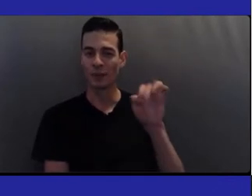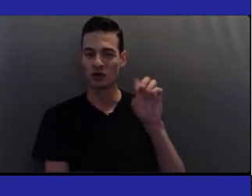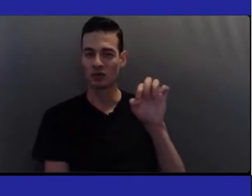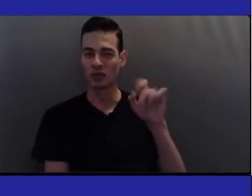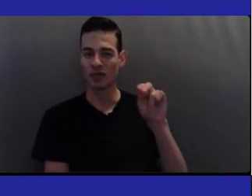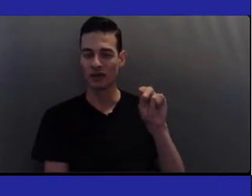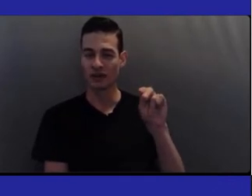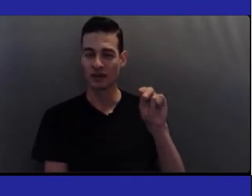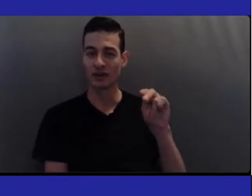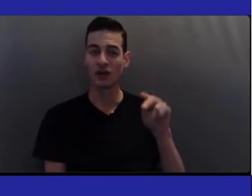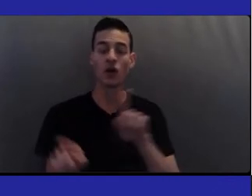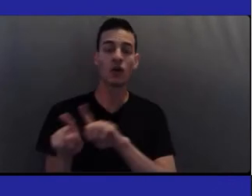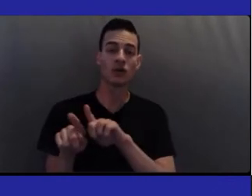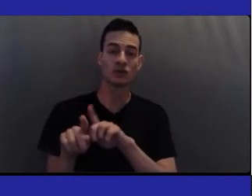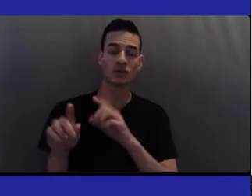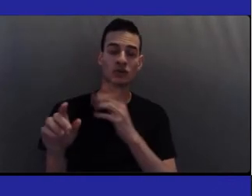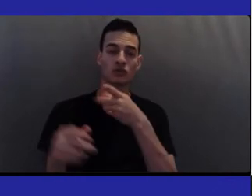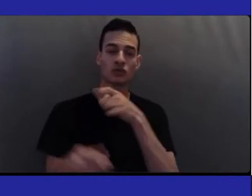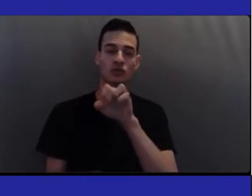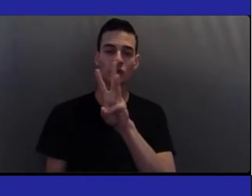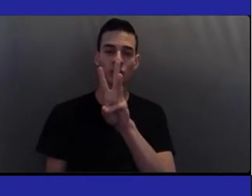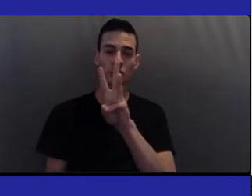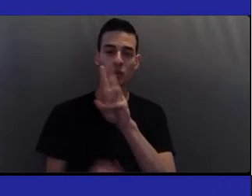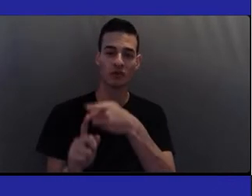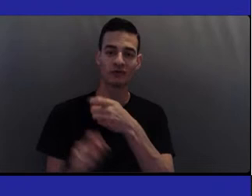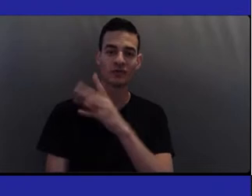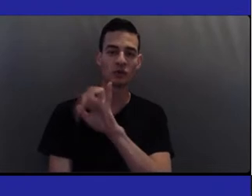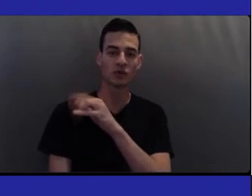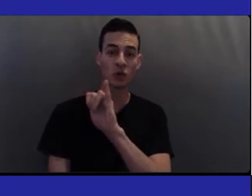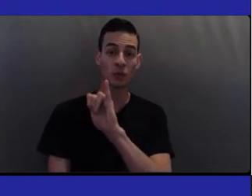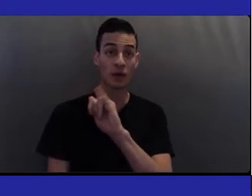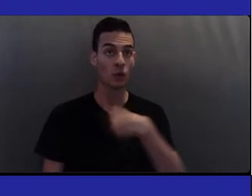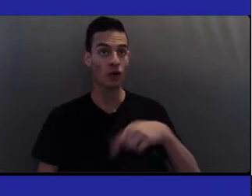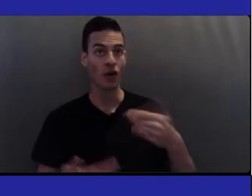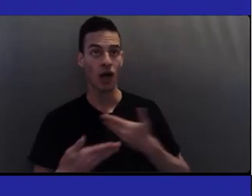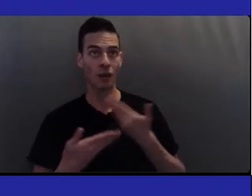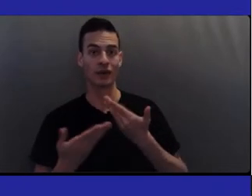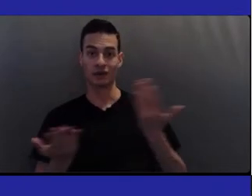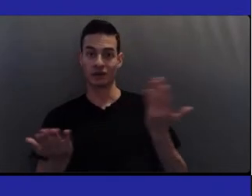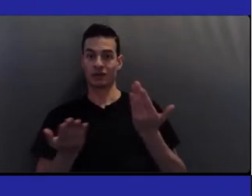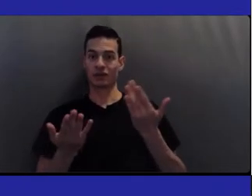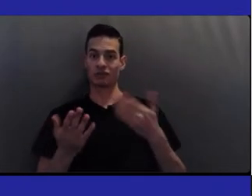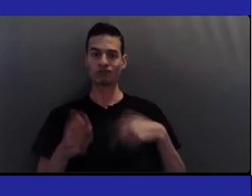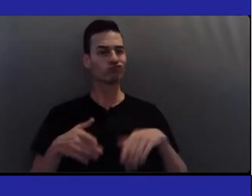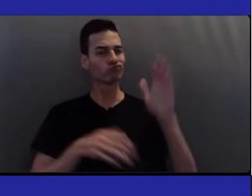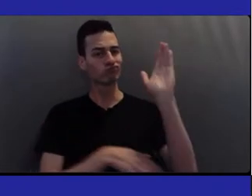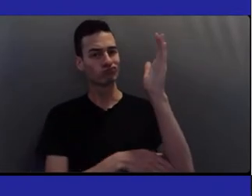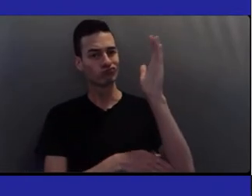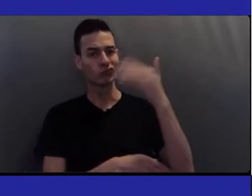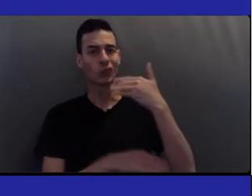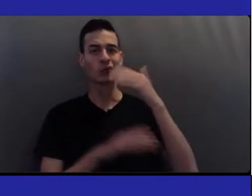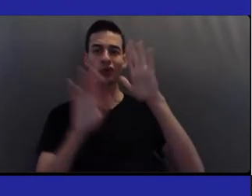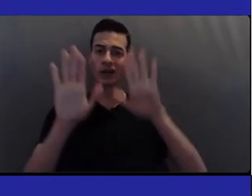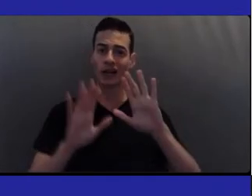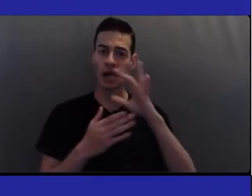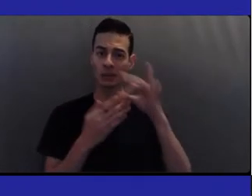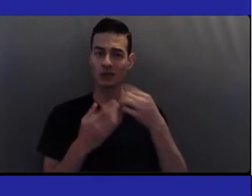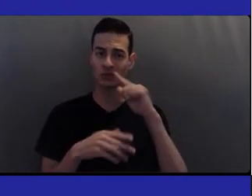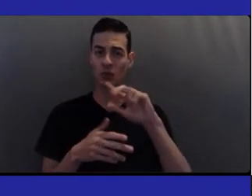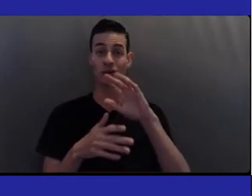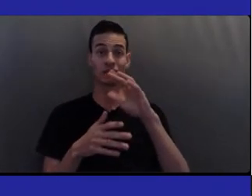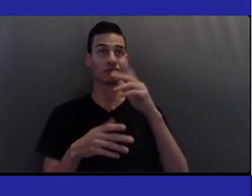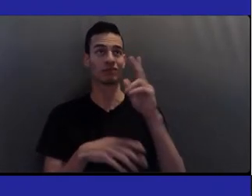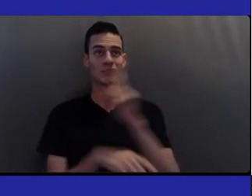from Jacobi. We're very happy to be here and to present these great food options for our patients, staff, and